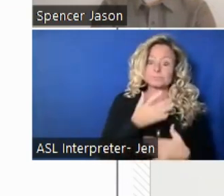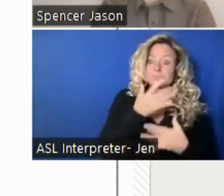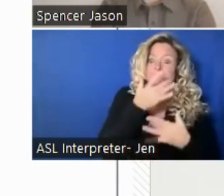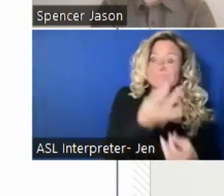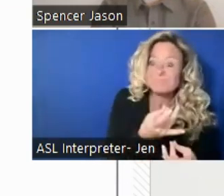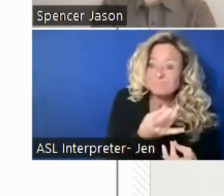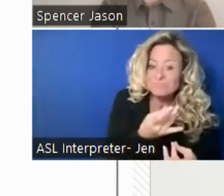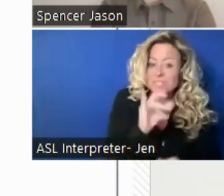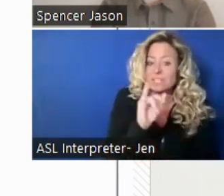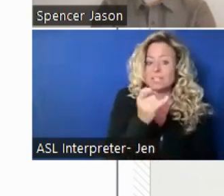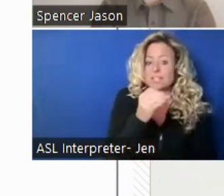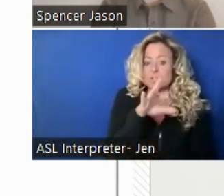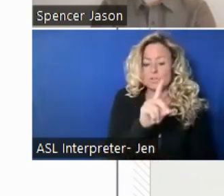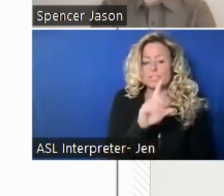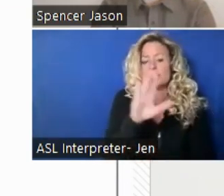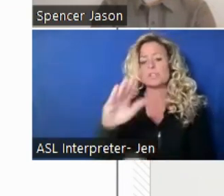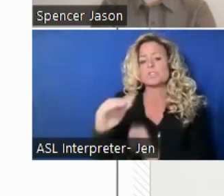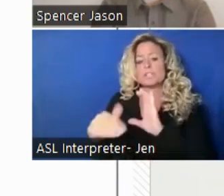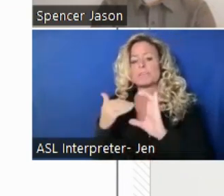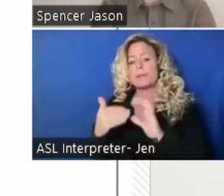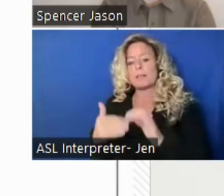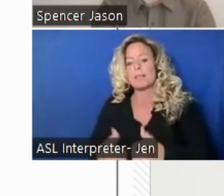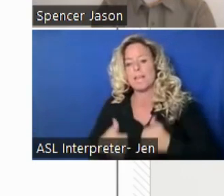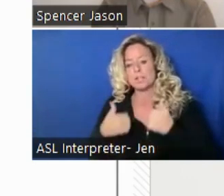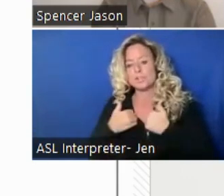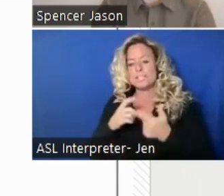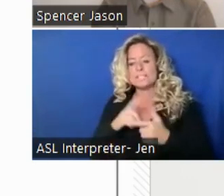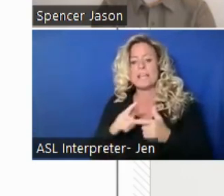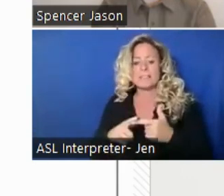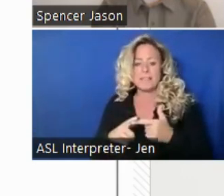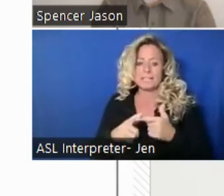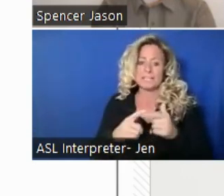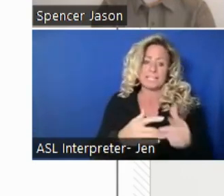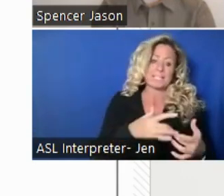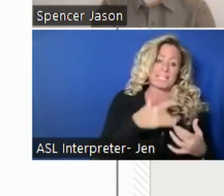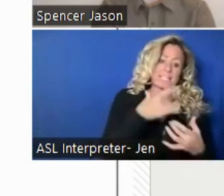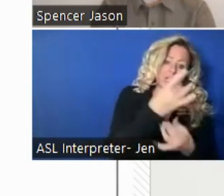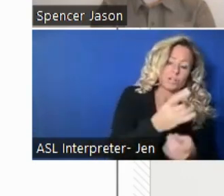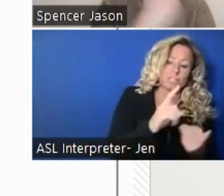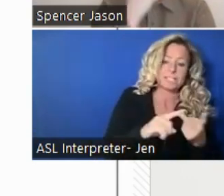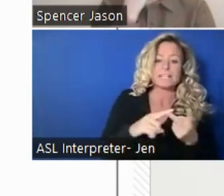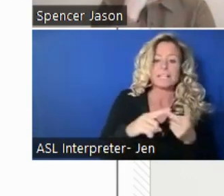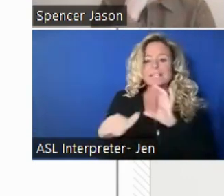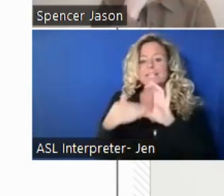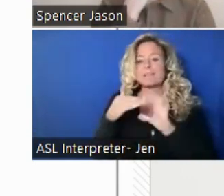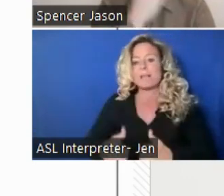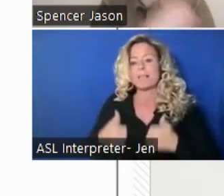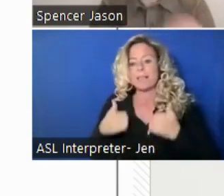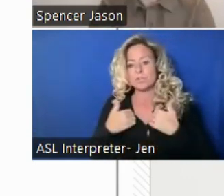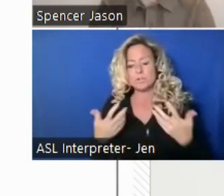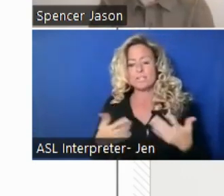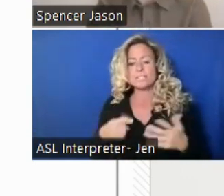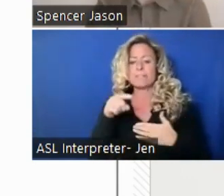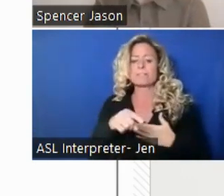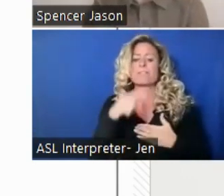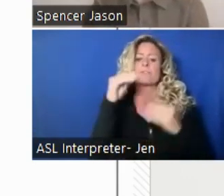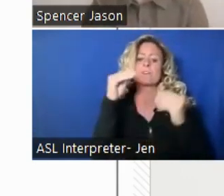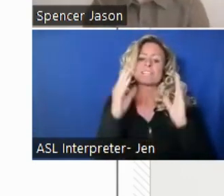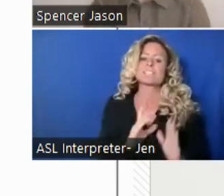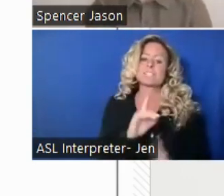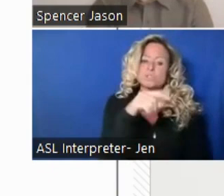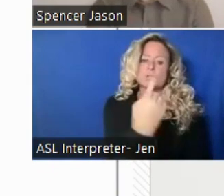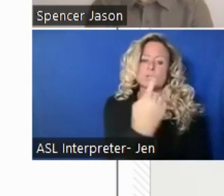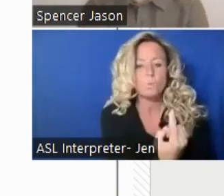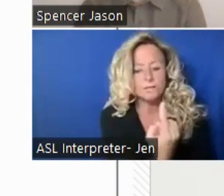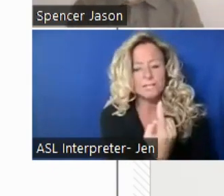interested and your email address. Interested and your email address. This is for the teachers who